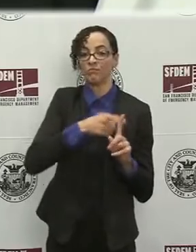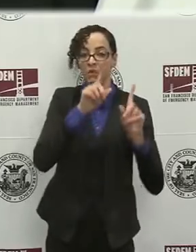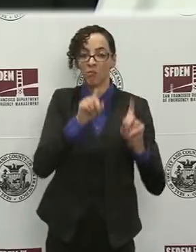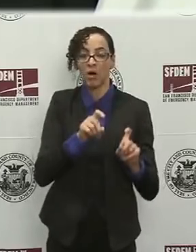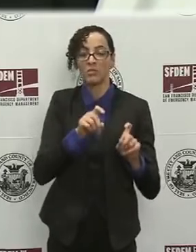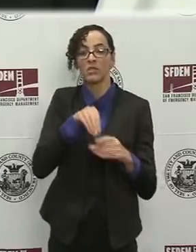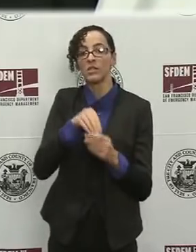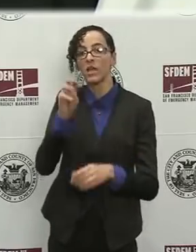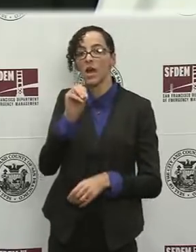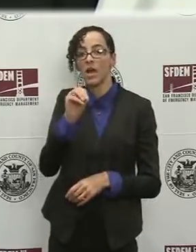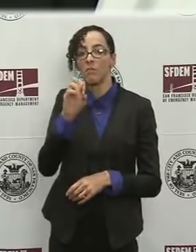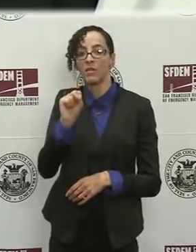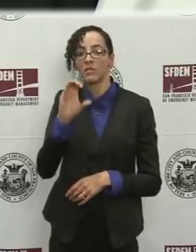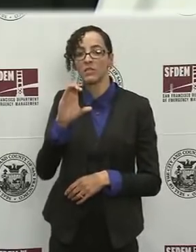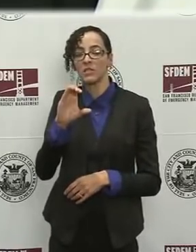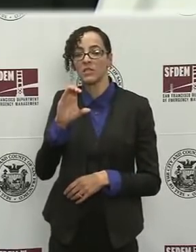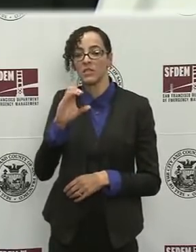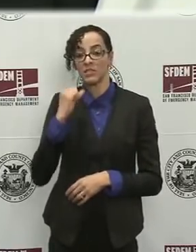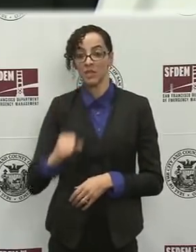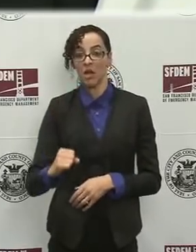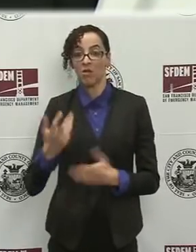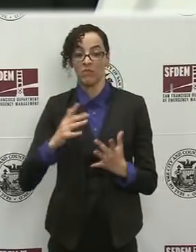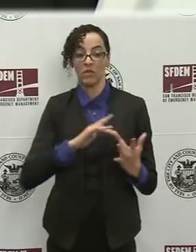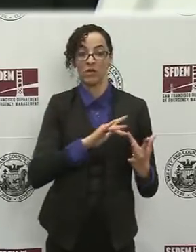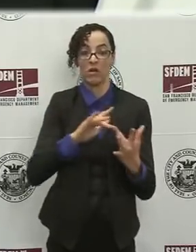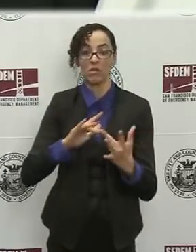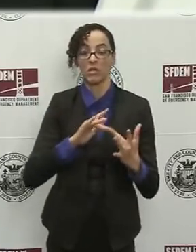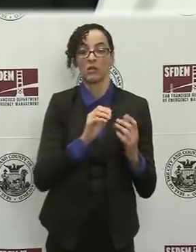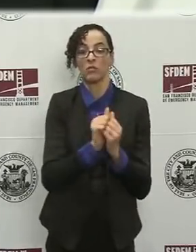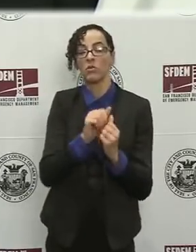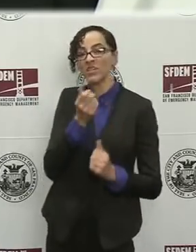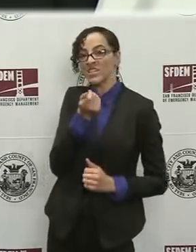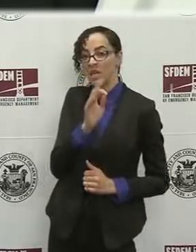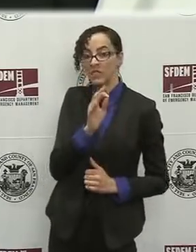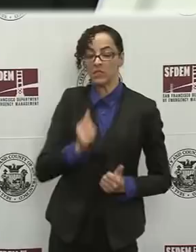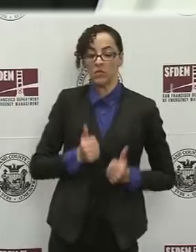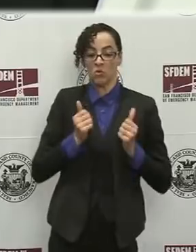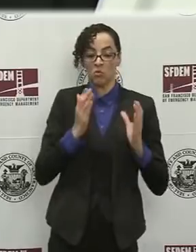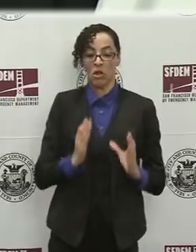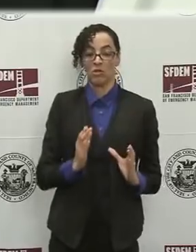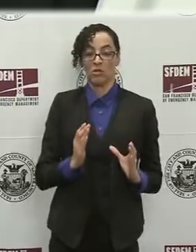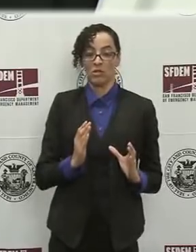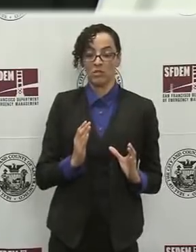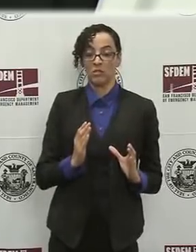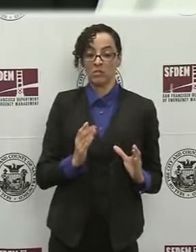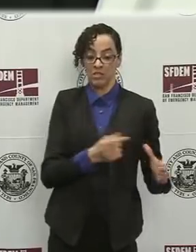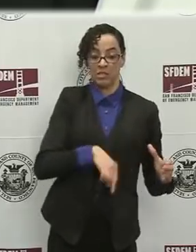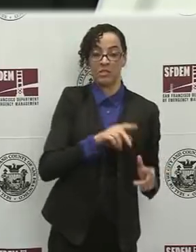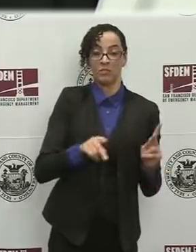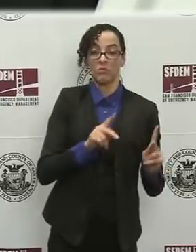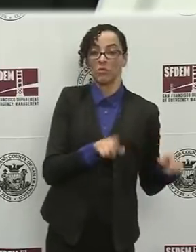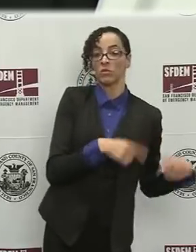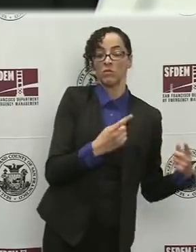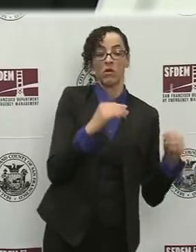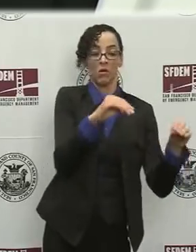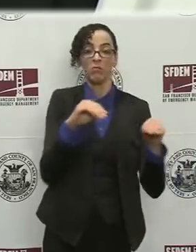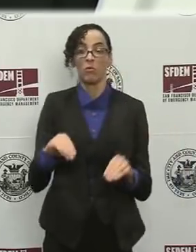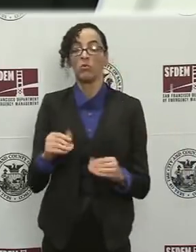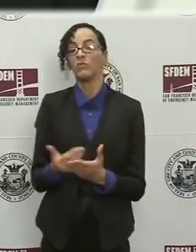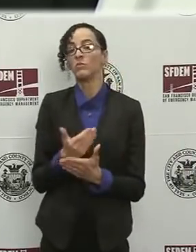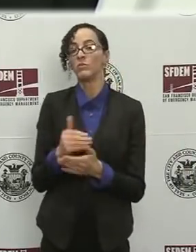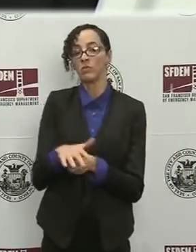South have been in contact with 19 residents who had so far moved into the new location at Moscone